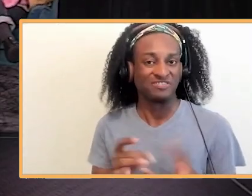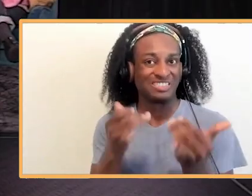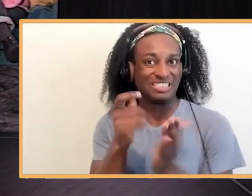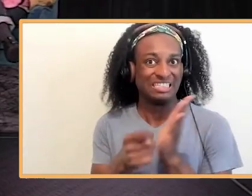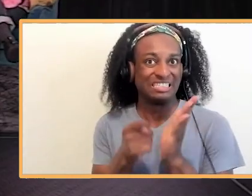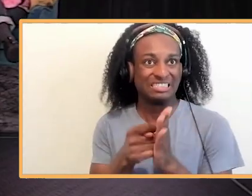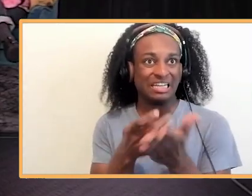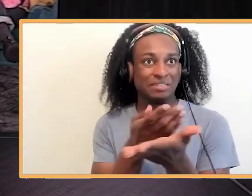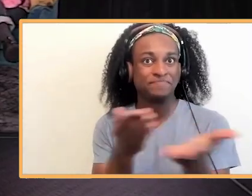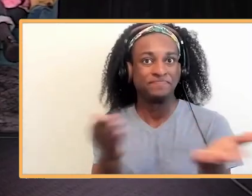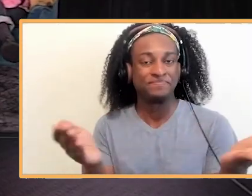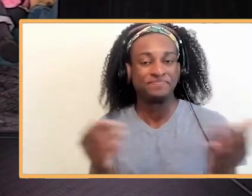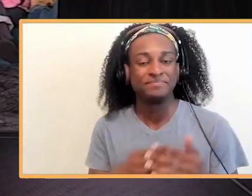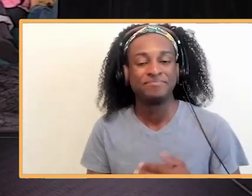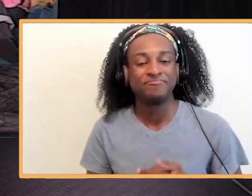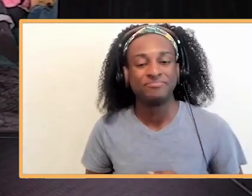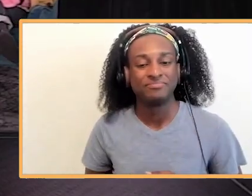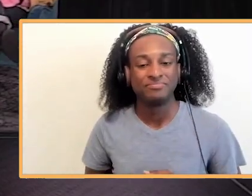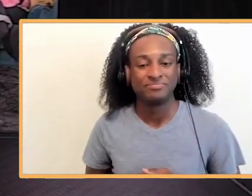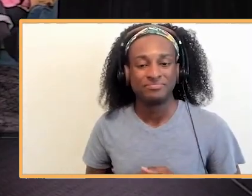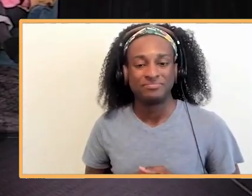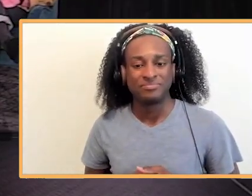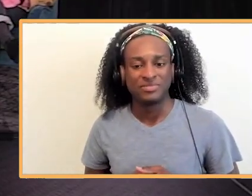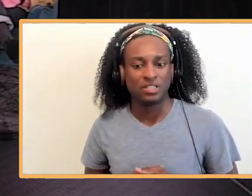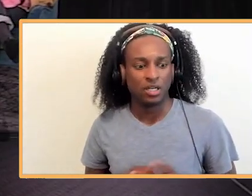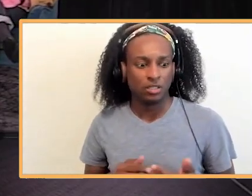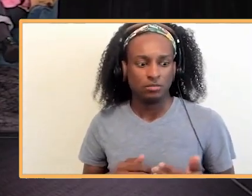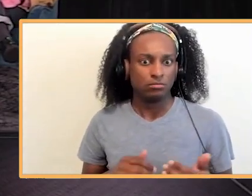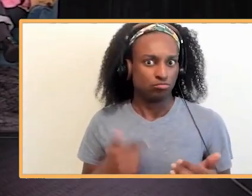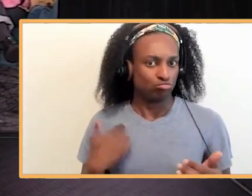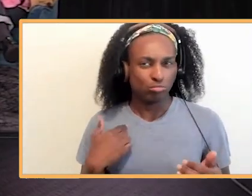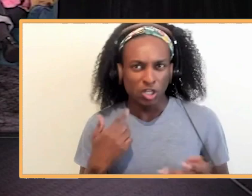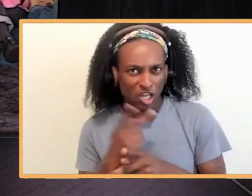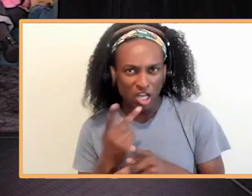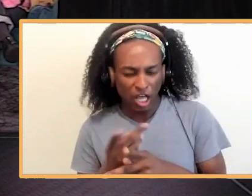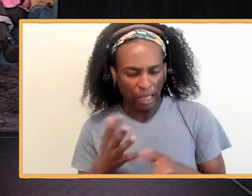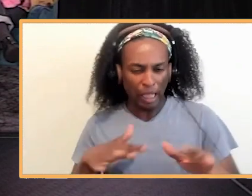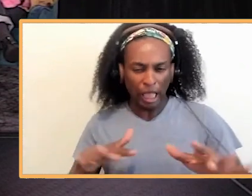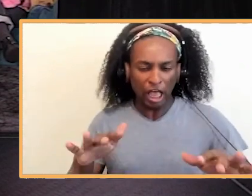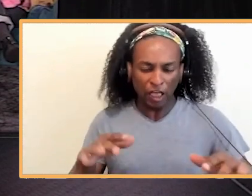be able to figure out how do we make sense of what's going on.